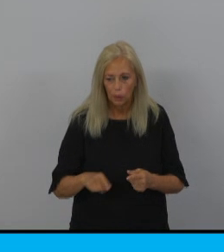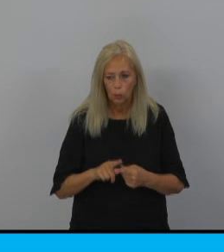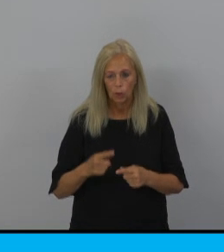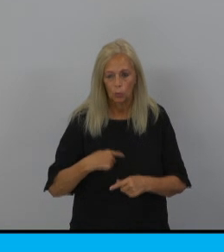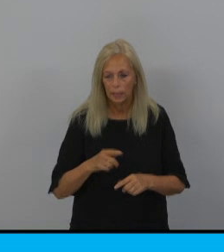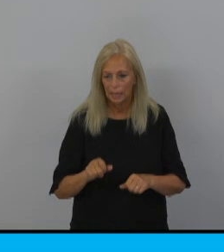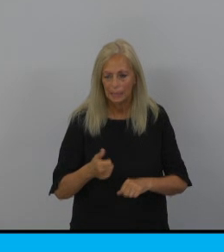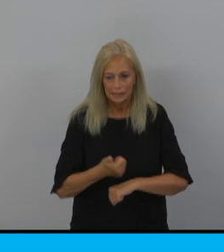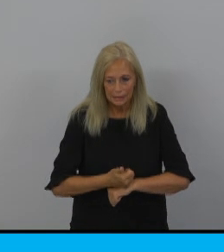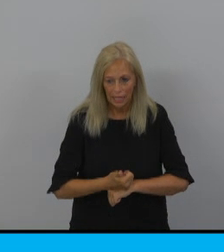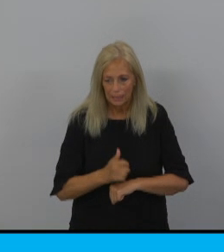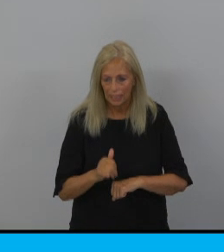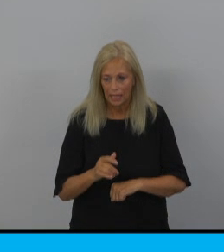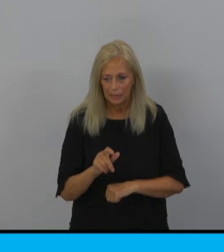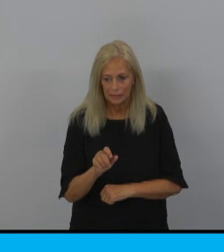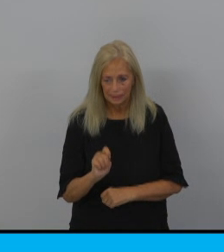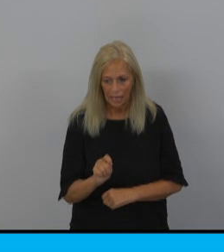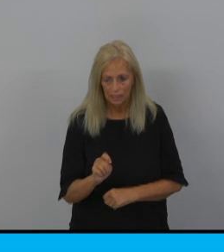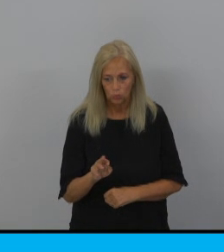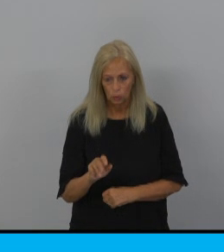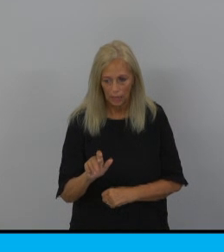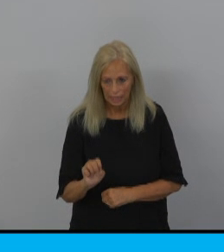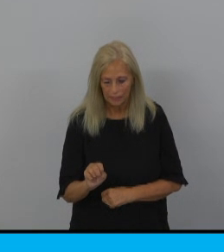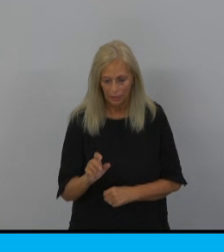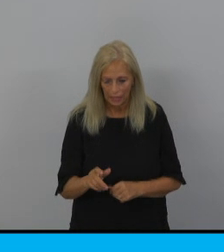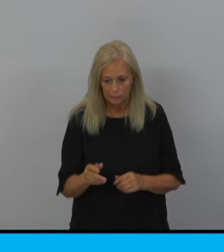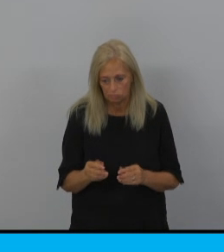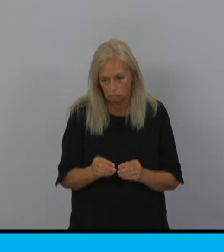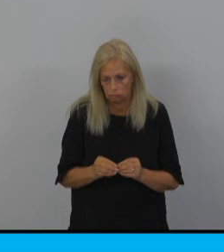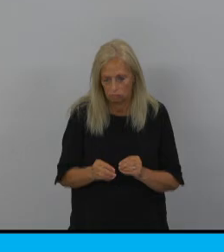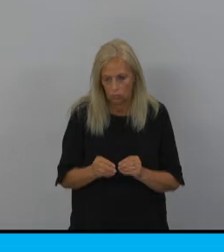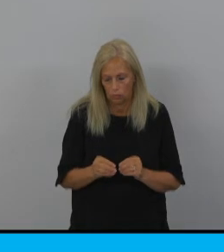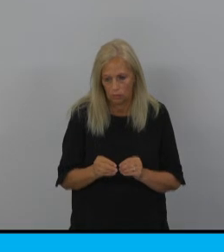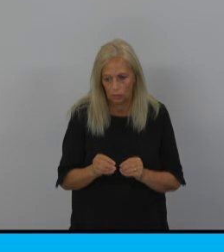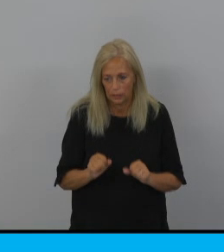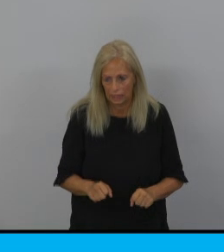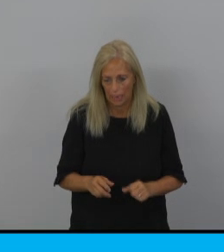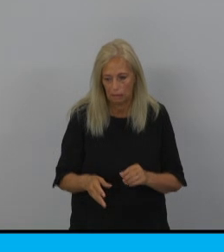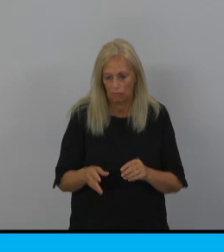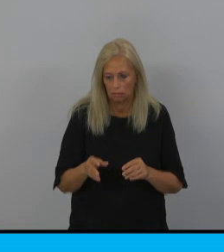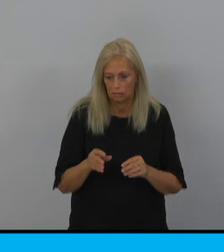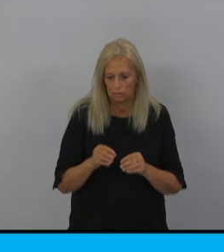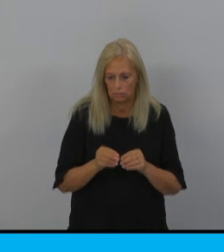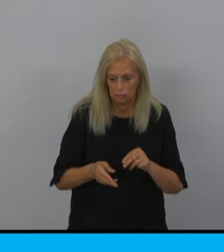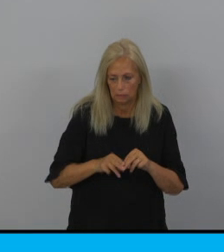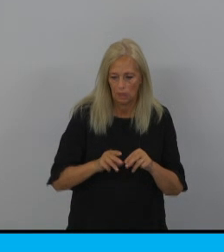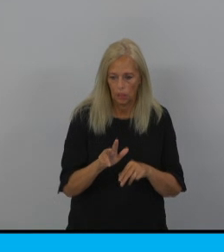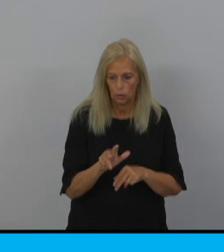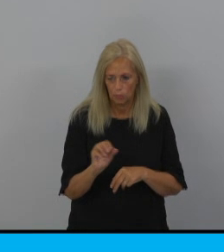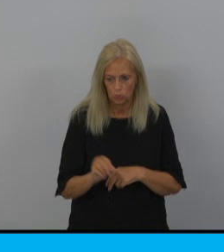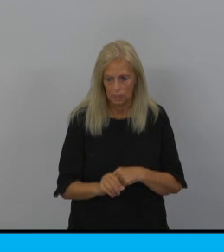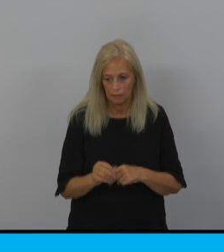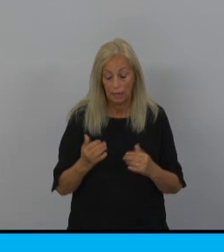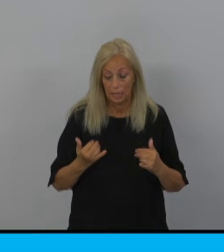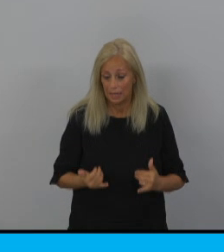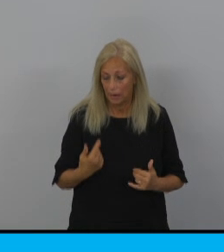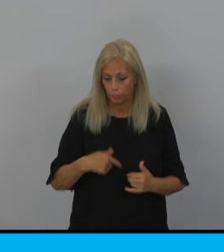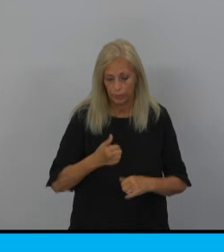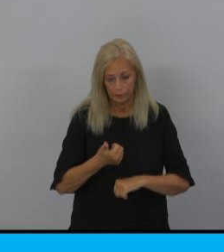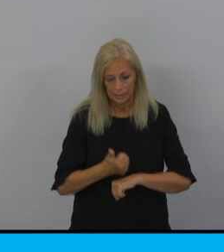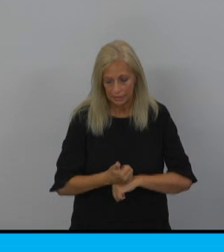rate. If the 3 cent, we could do that extra 3 cents if that's what we wanted to. Now we're really restricted on what we can set for a tax